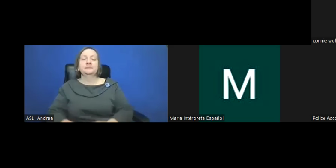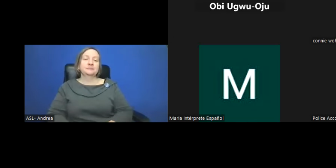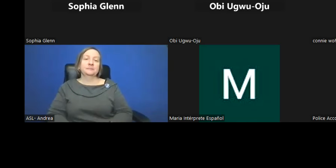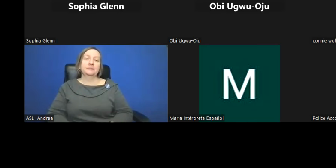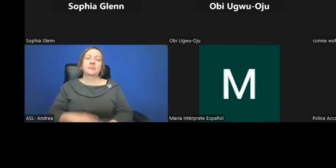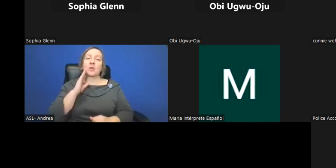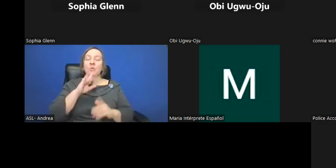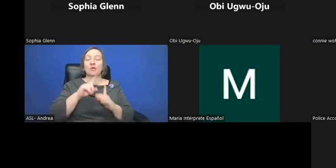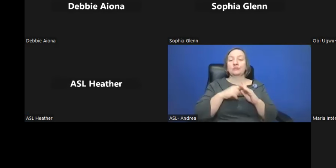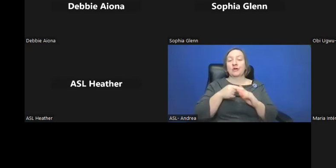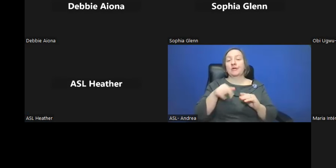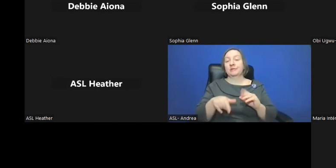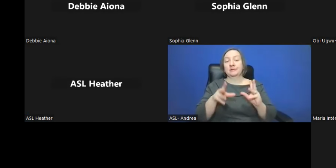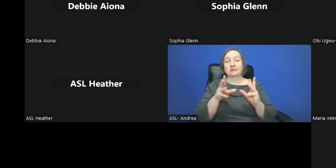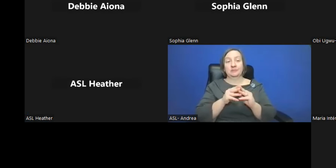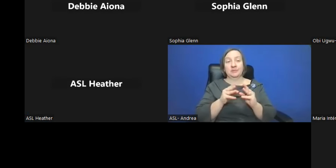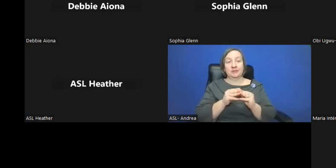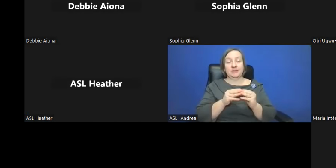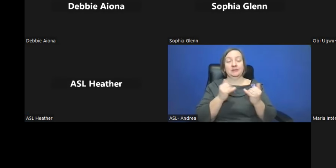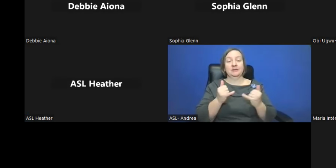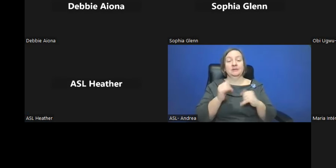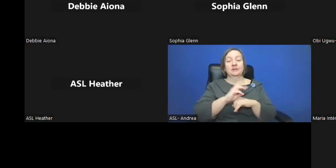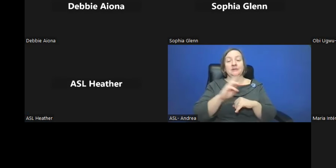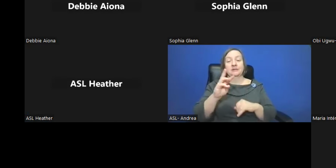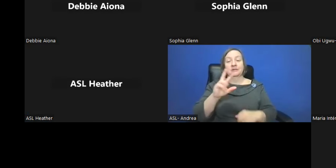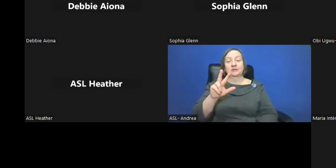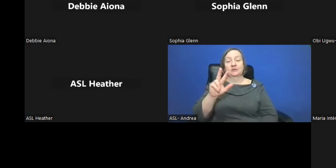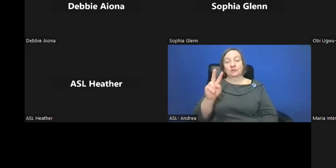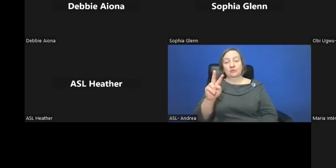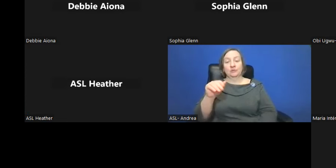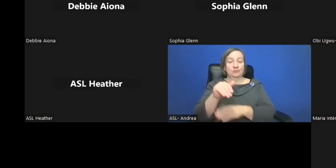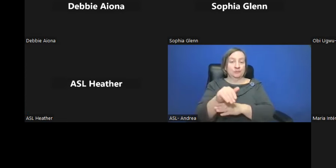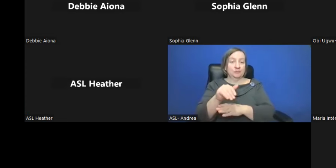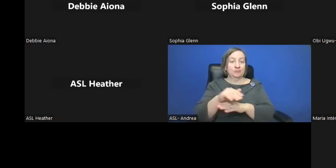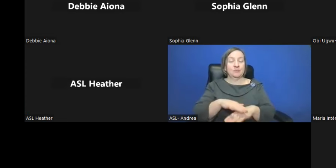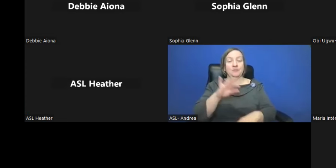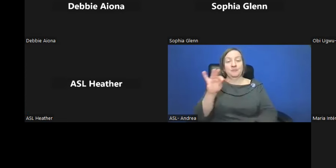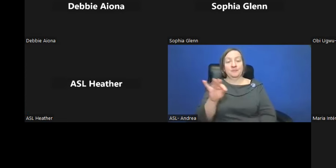We're going to call this meeting to order at 6:32 p.m. on